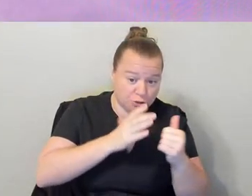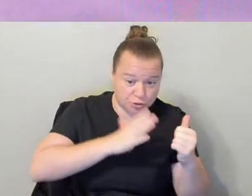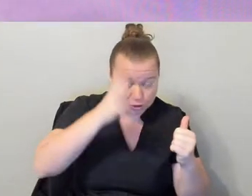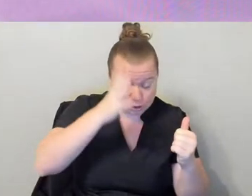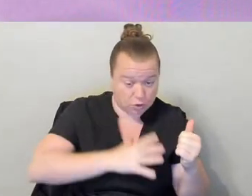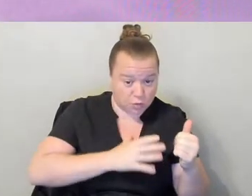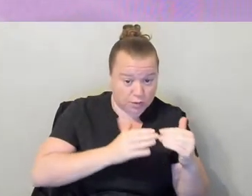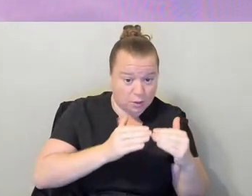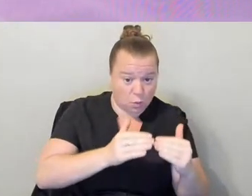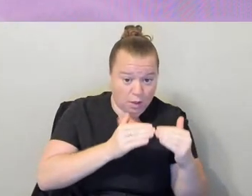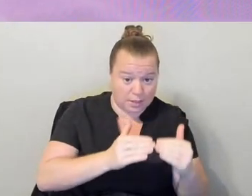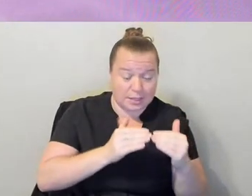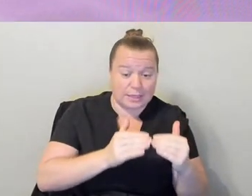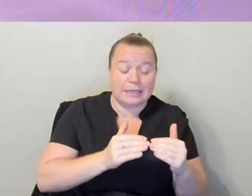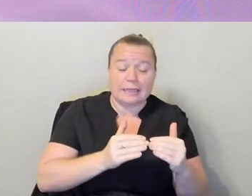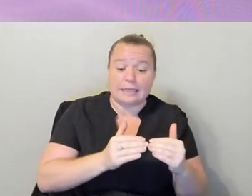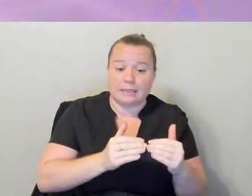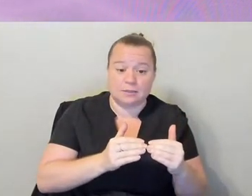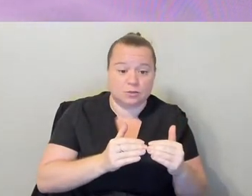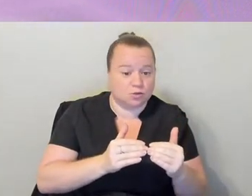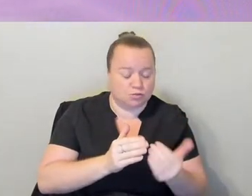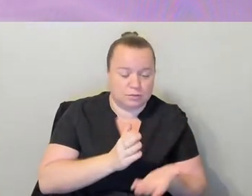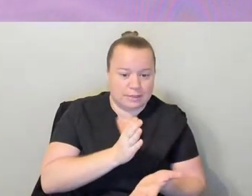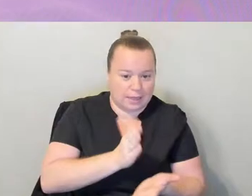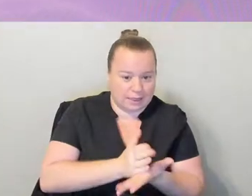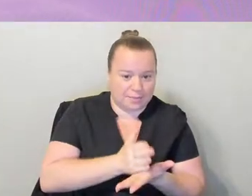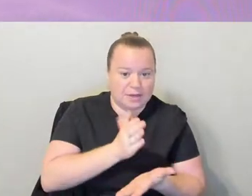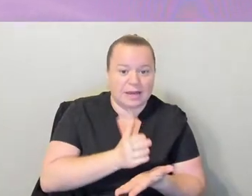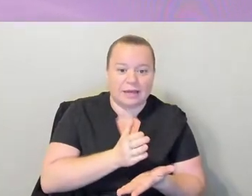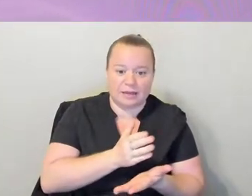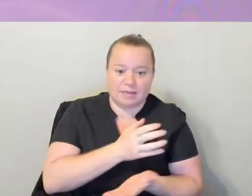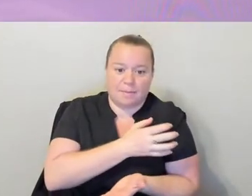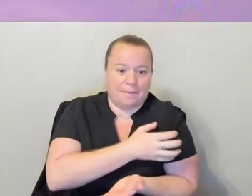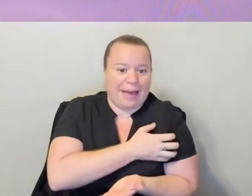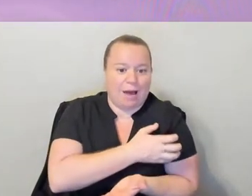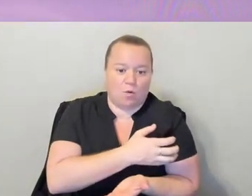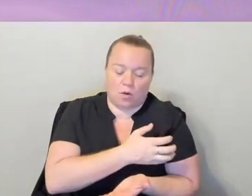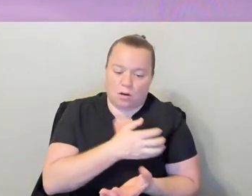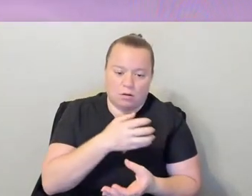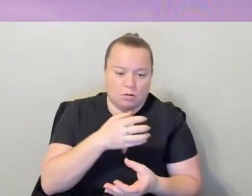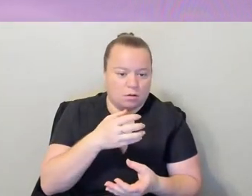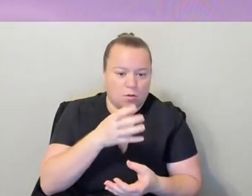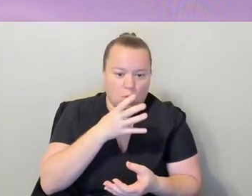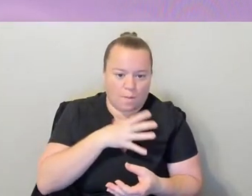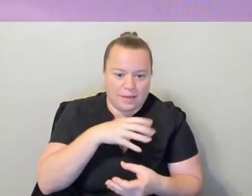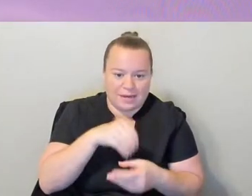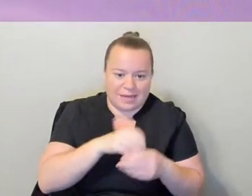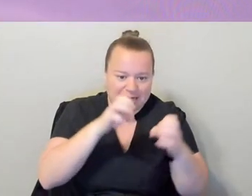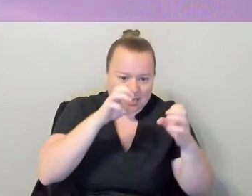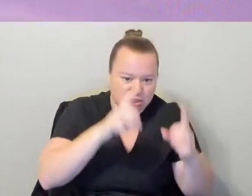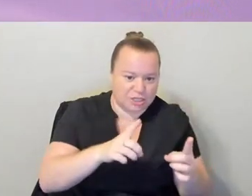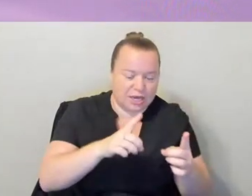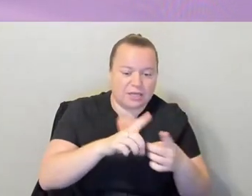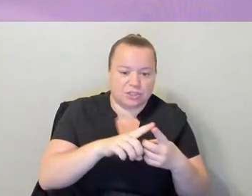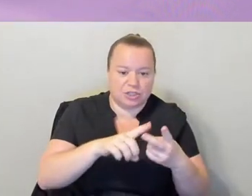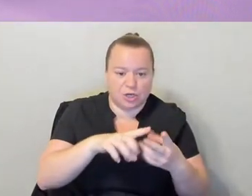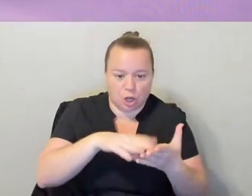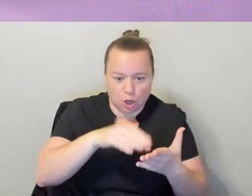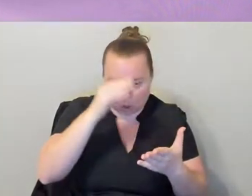the empowerment of women has to come from all angles, starting from education opportunities, lifelong learning, mental and